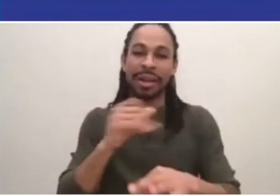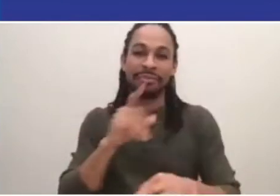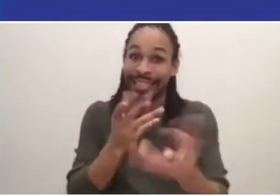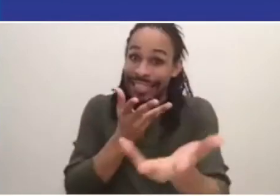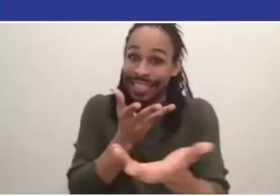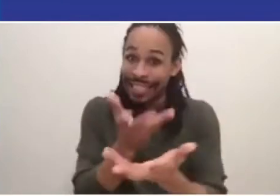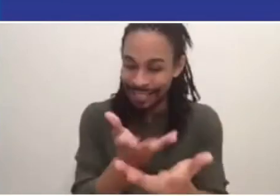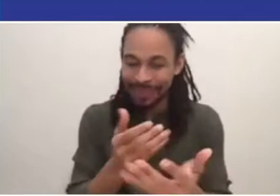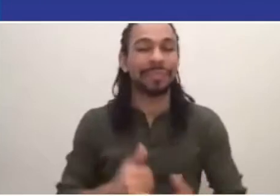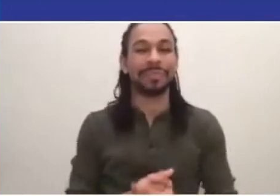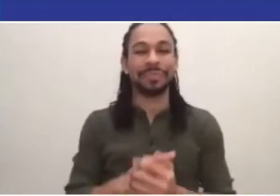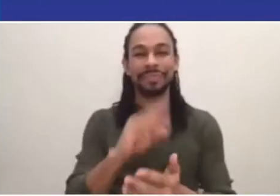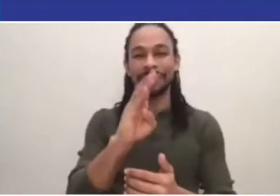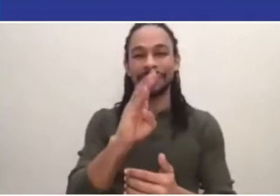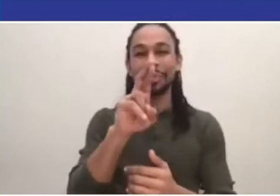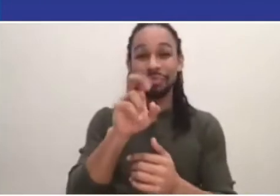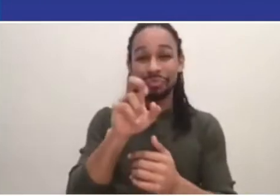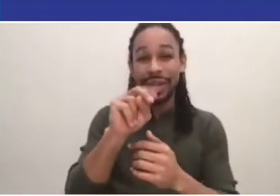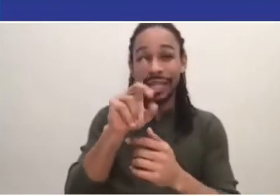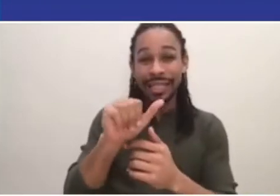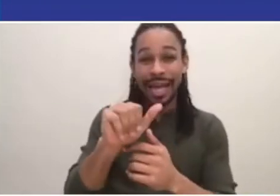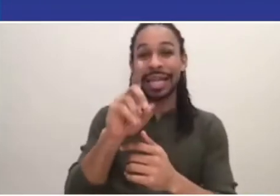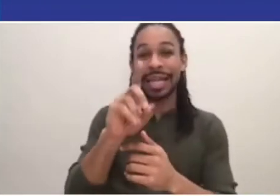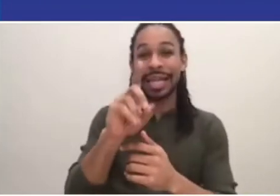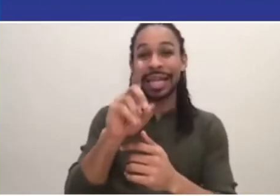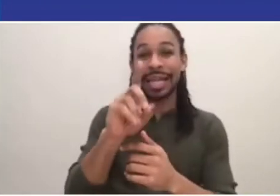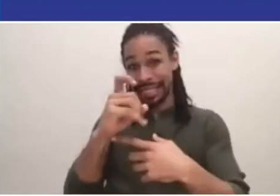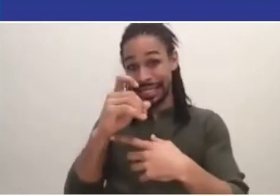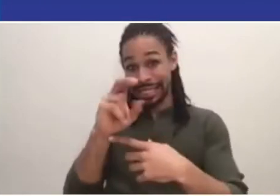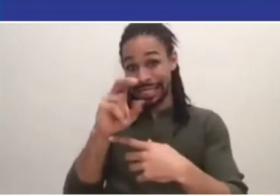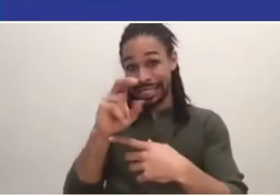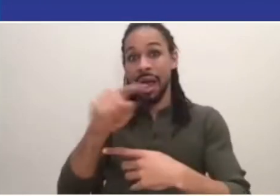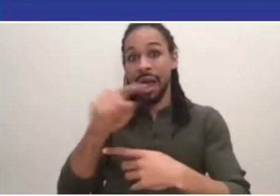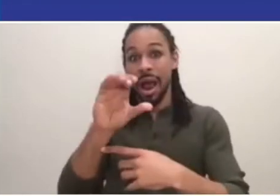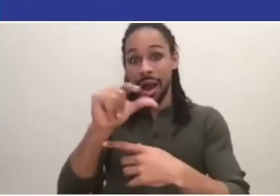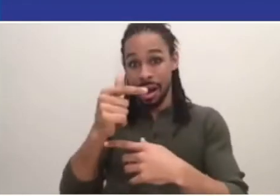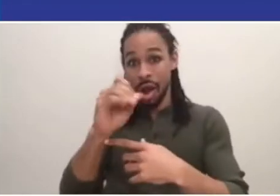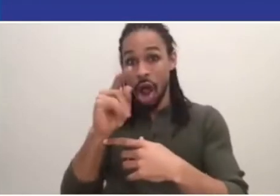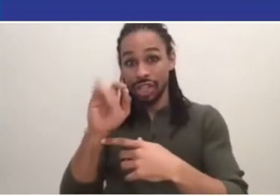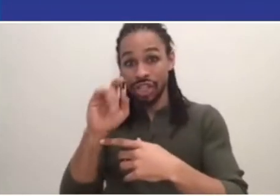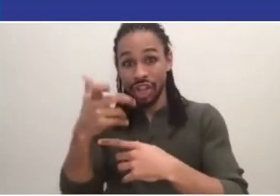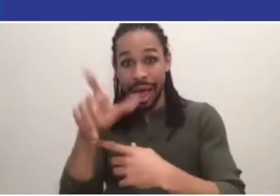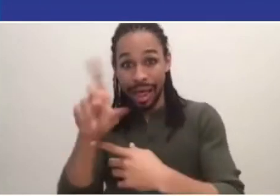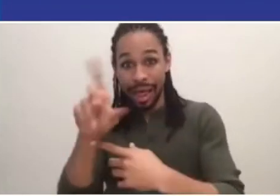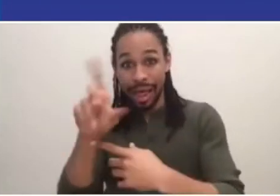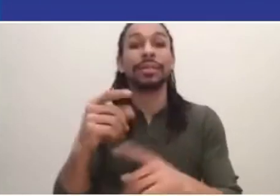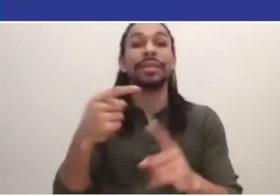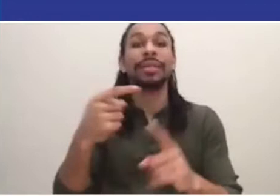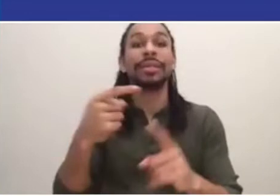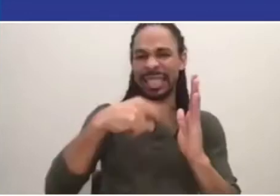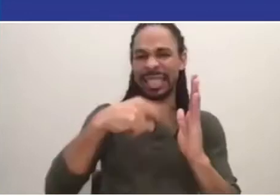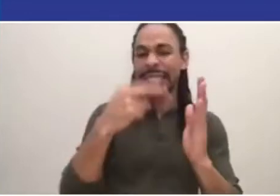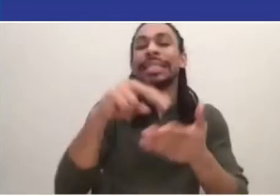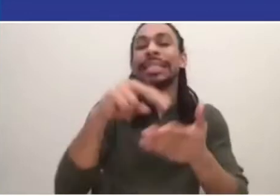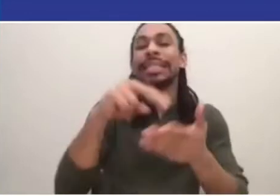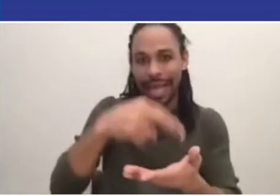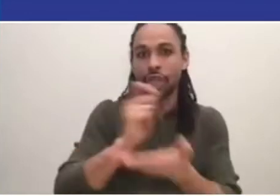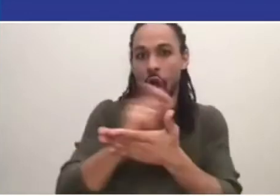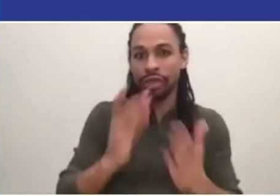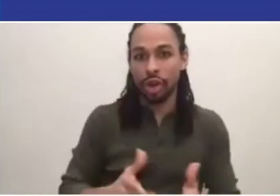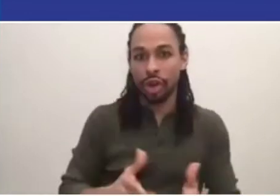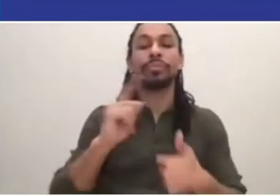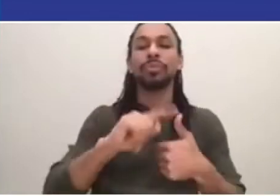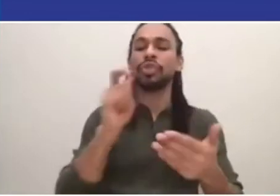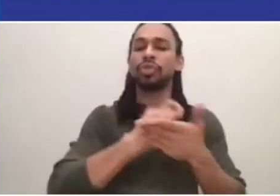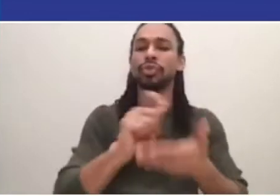Brenda Dixon Gottschalk, the noted dance scholar, in her essay, Crossroads, Continuities,